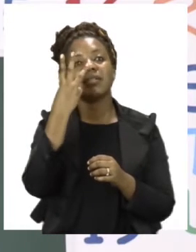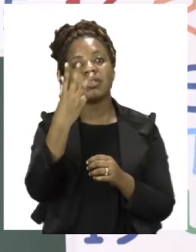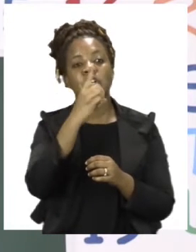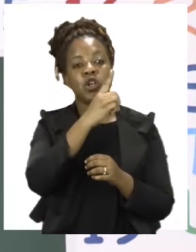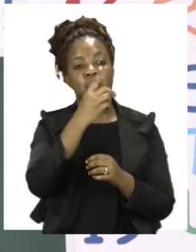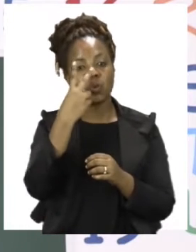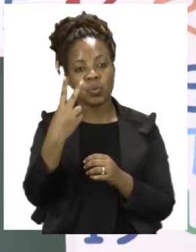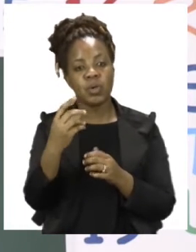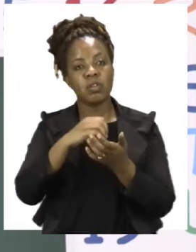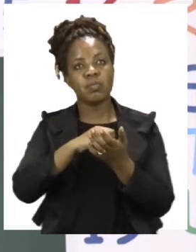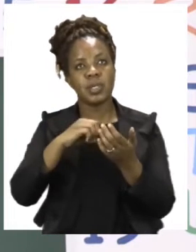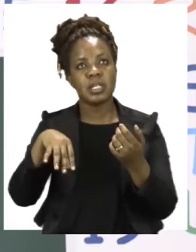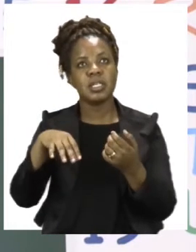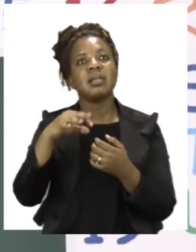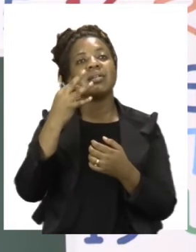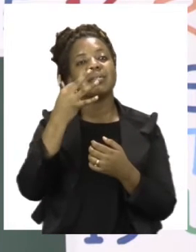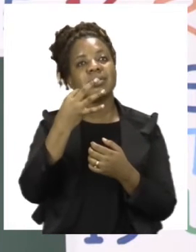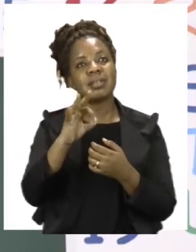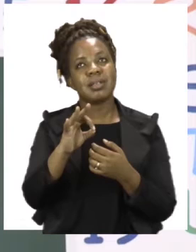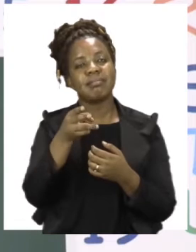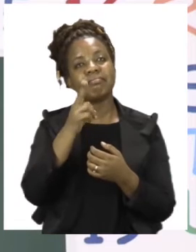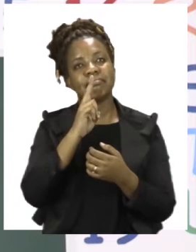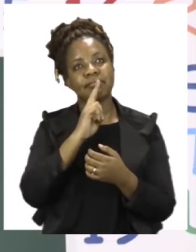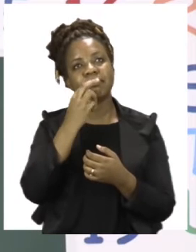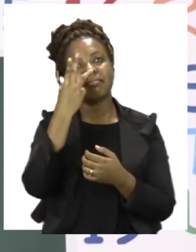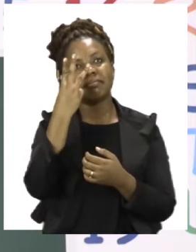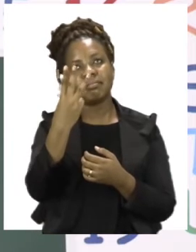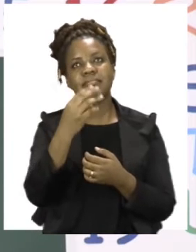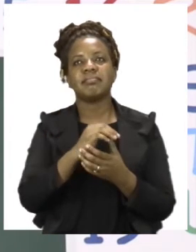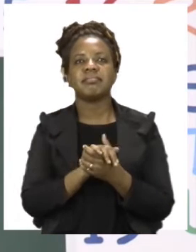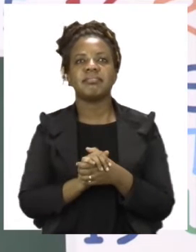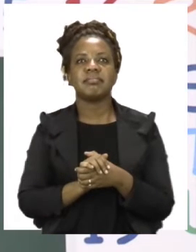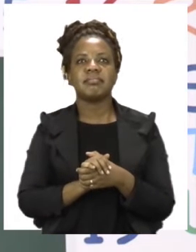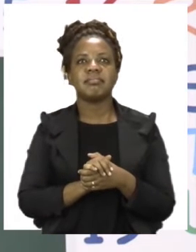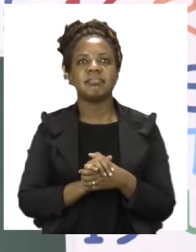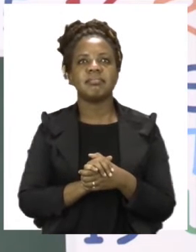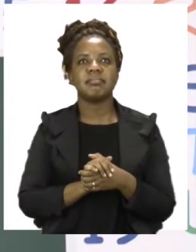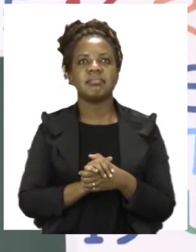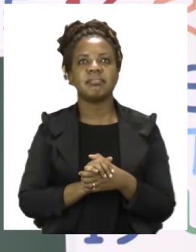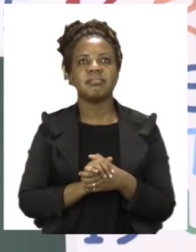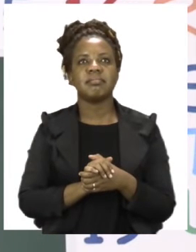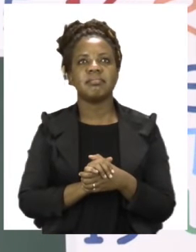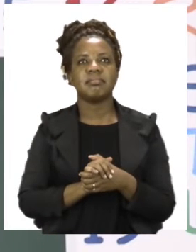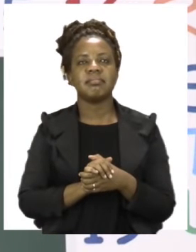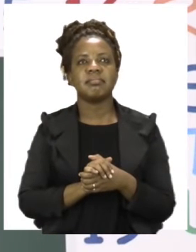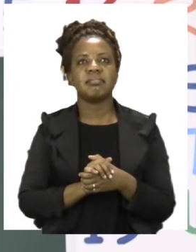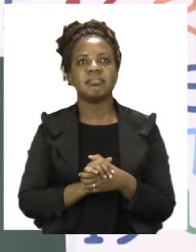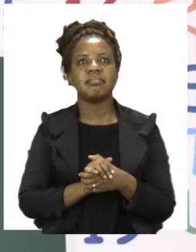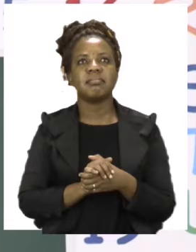under Mrs. Units. Then after that, we are going to continue with our